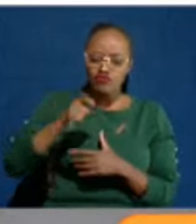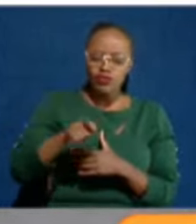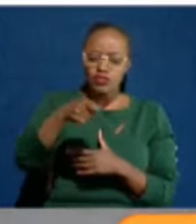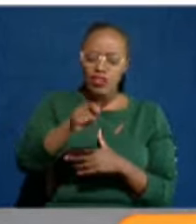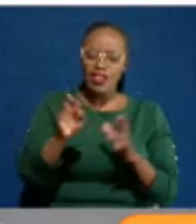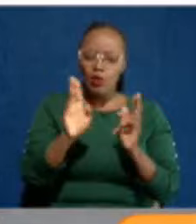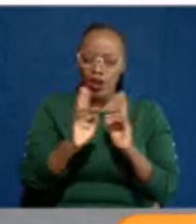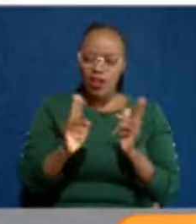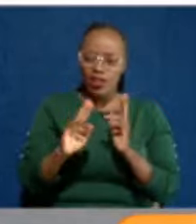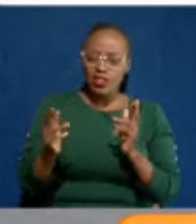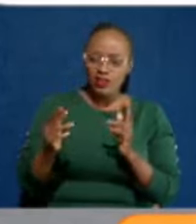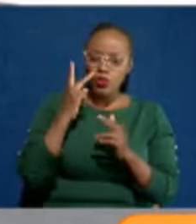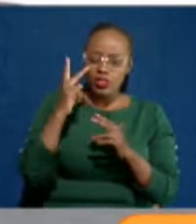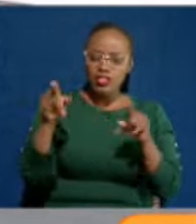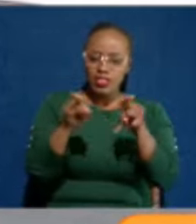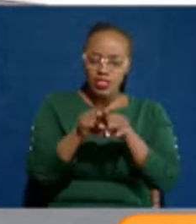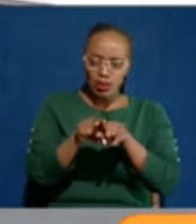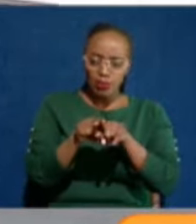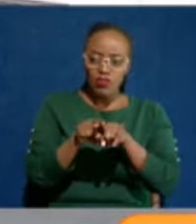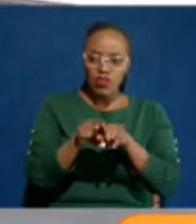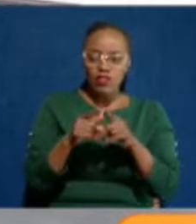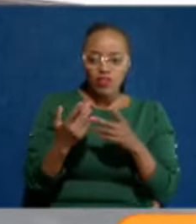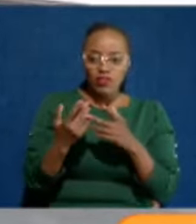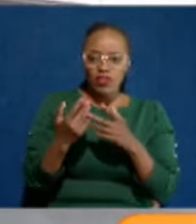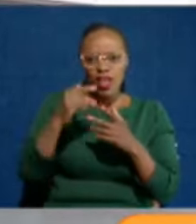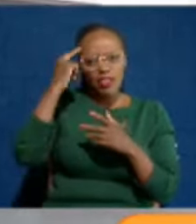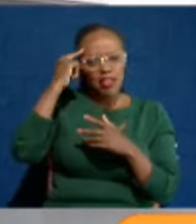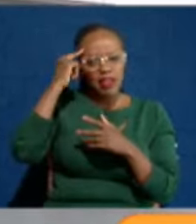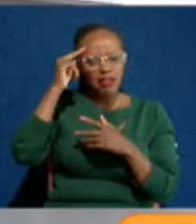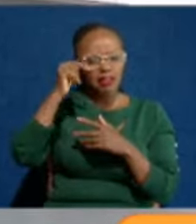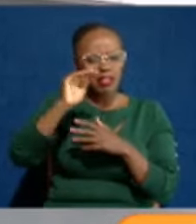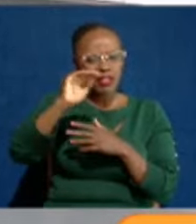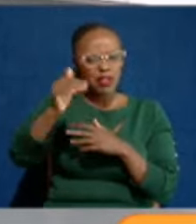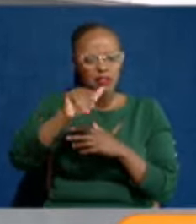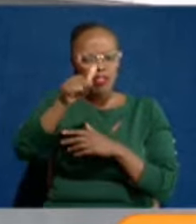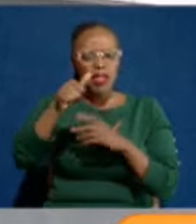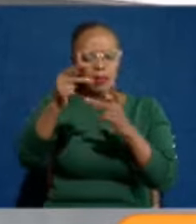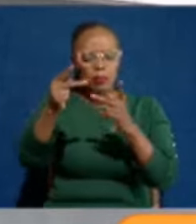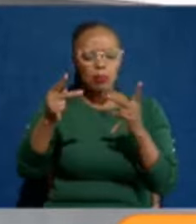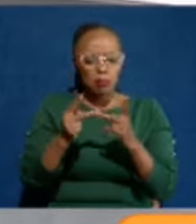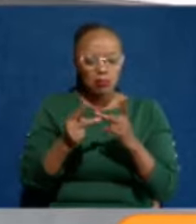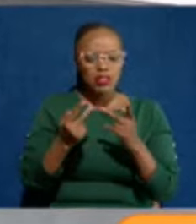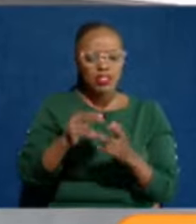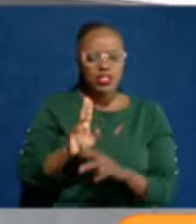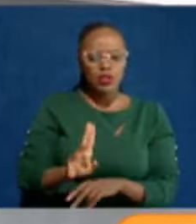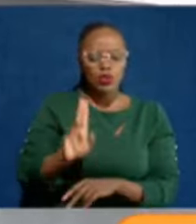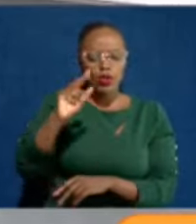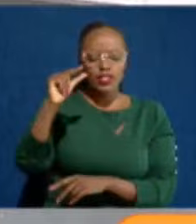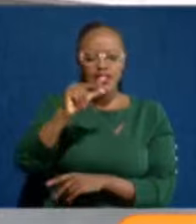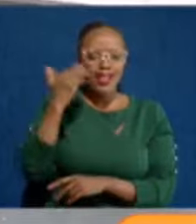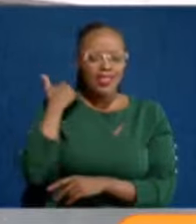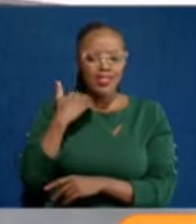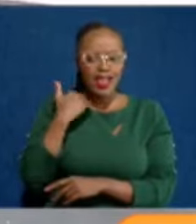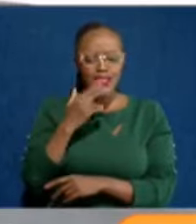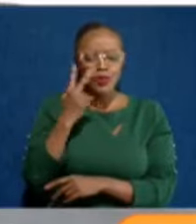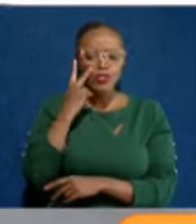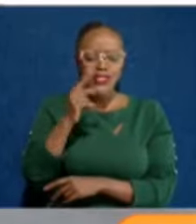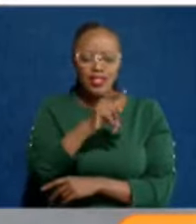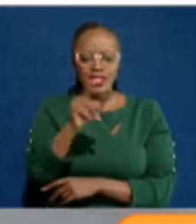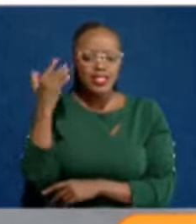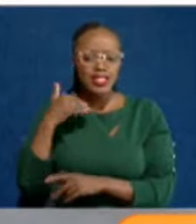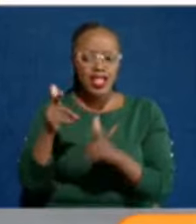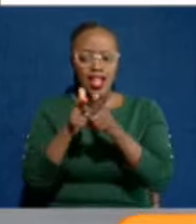we've seen that as well in, I believe it was Nandi Town as well, and in other places in Uasin Gishu. I mean, would it seem that the goons